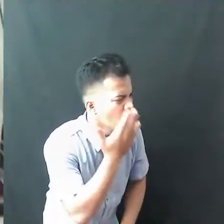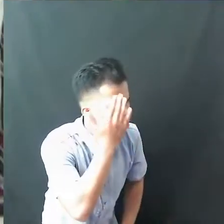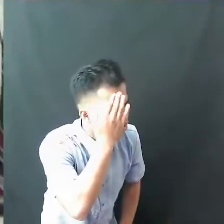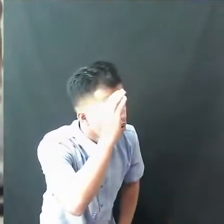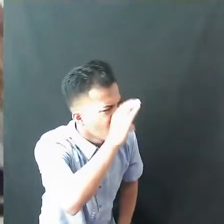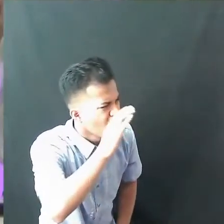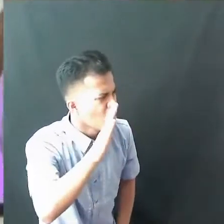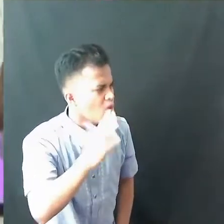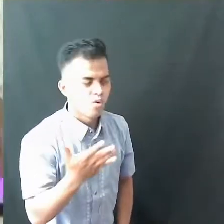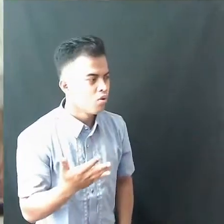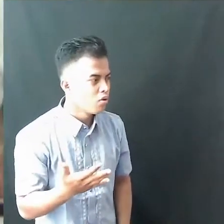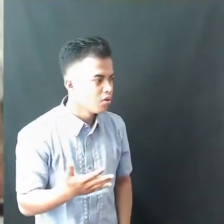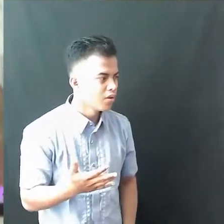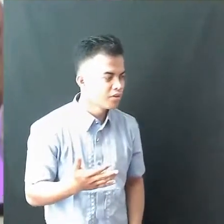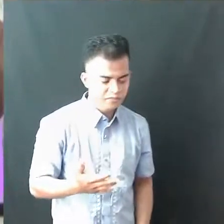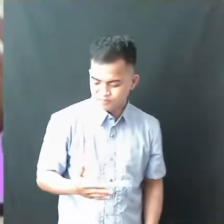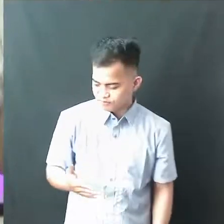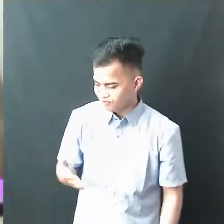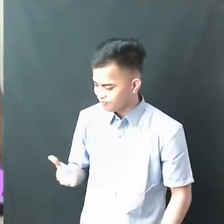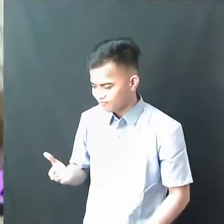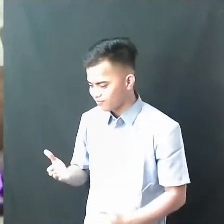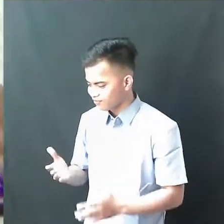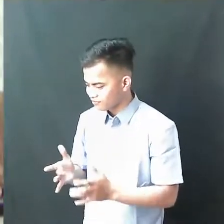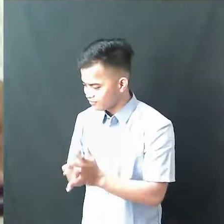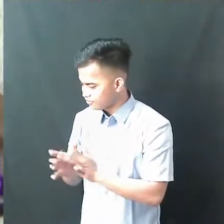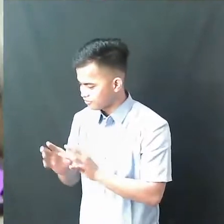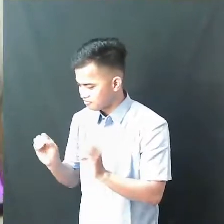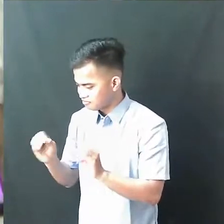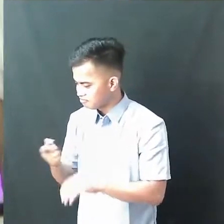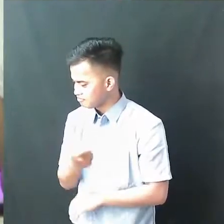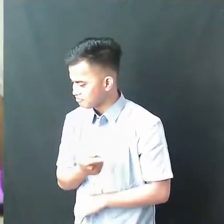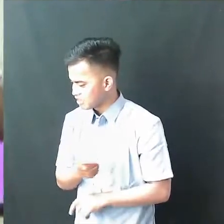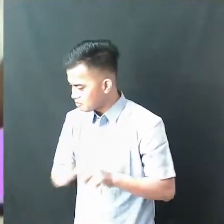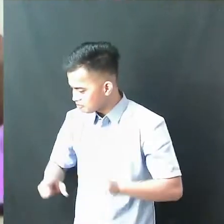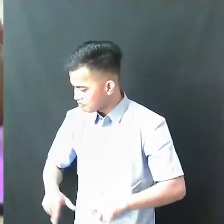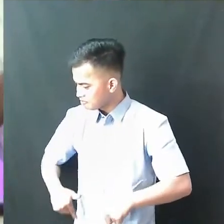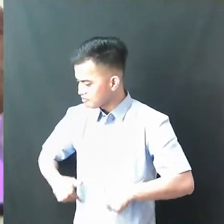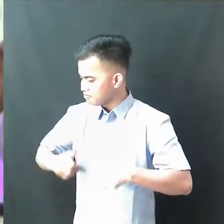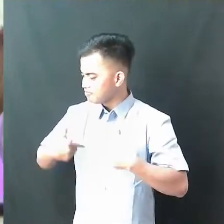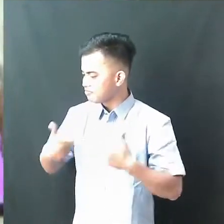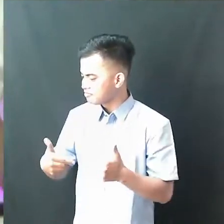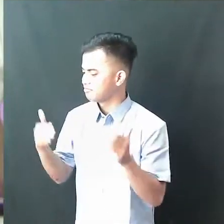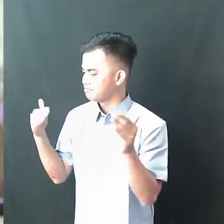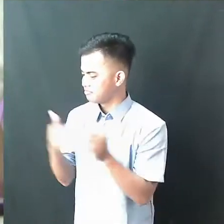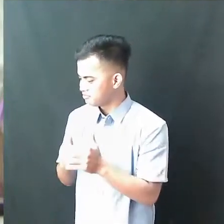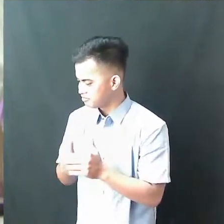I'll tell you. The napkin was laid in a certain place, folded neatly.